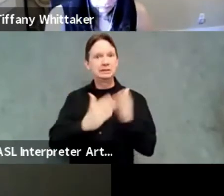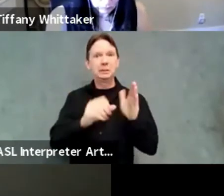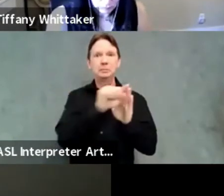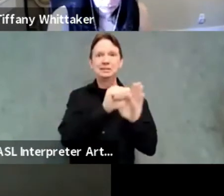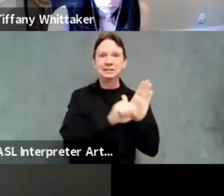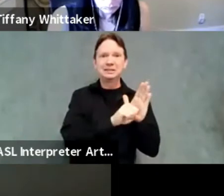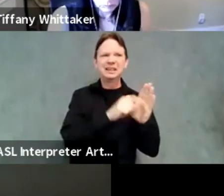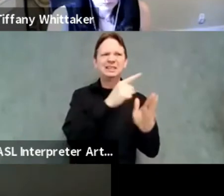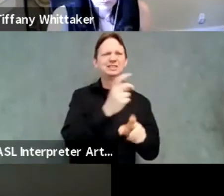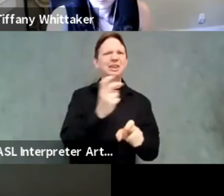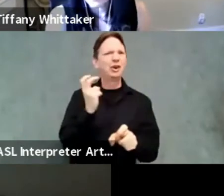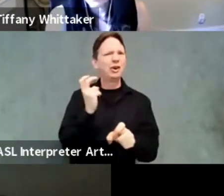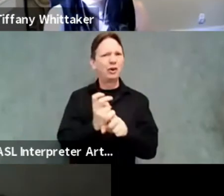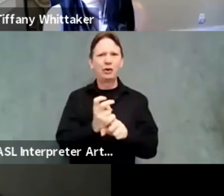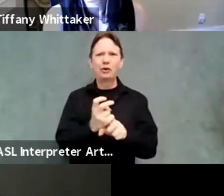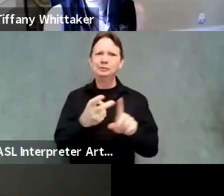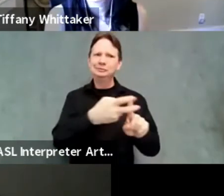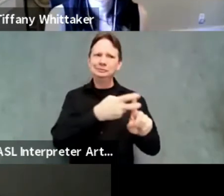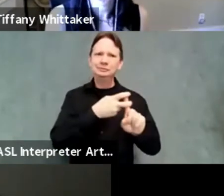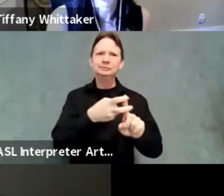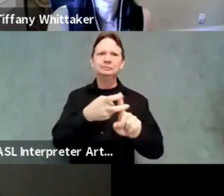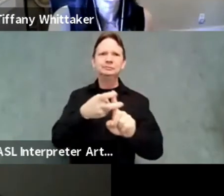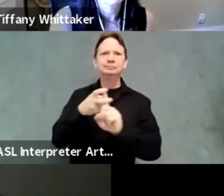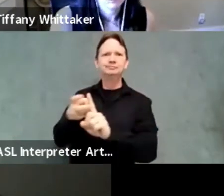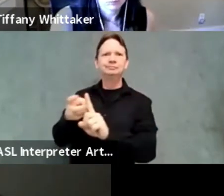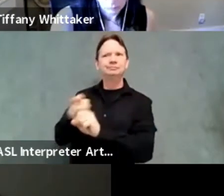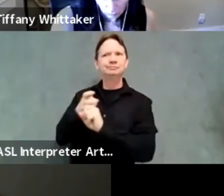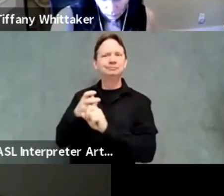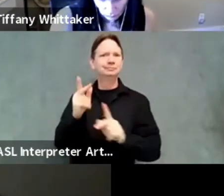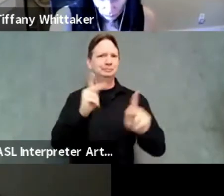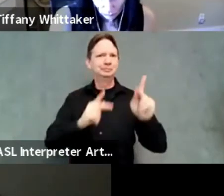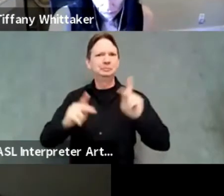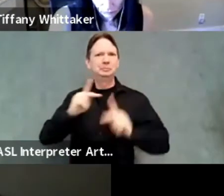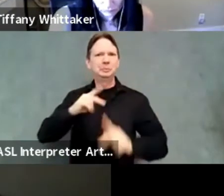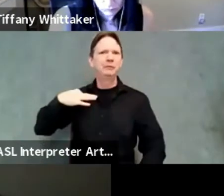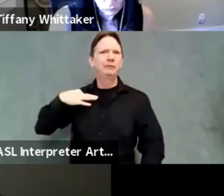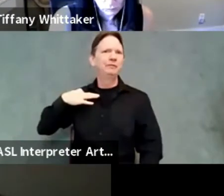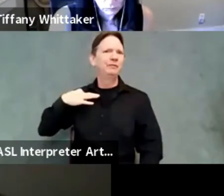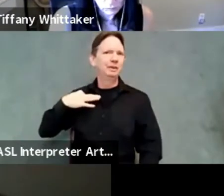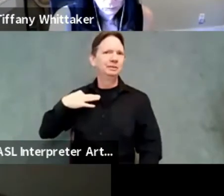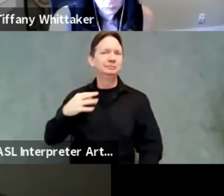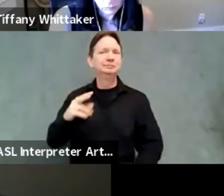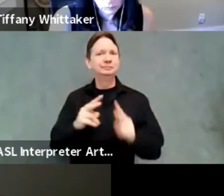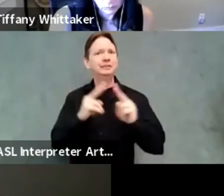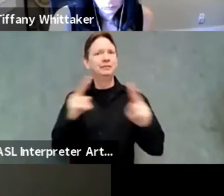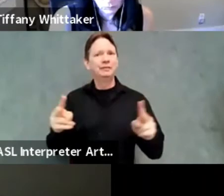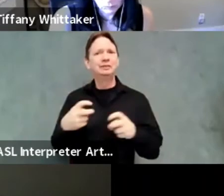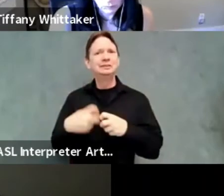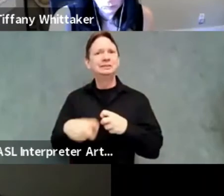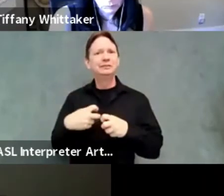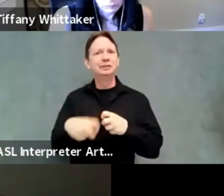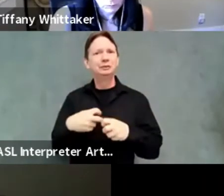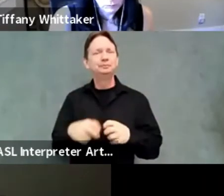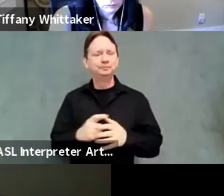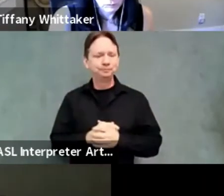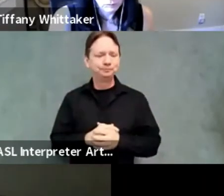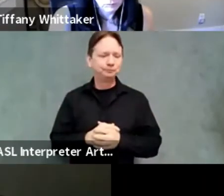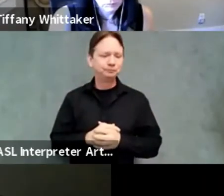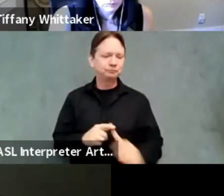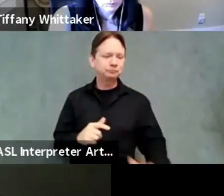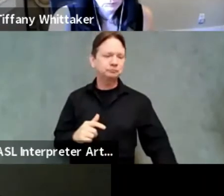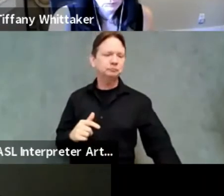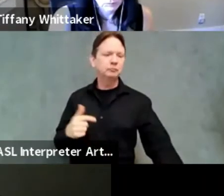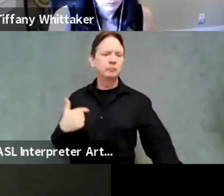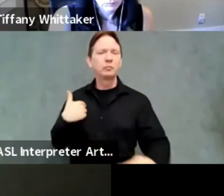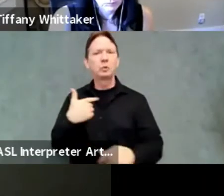be, quite a bit of work. So we're trying to be flexible as we can, but if you miss